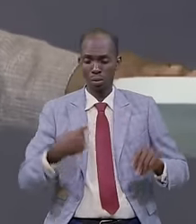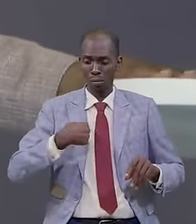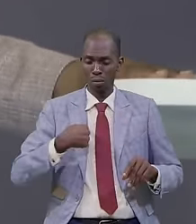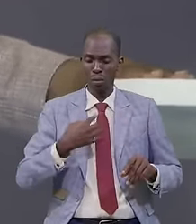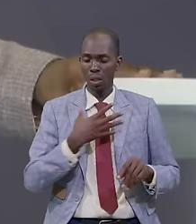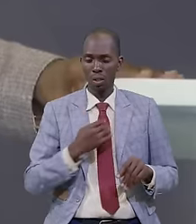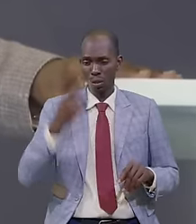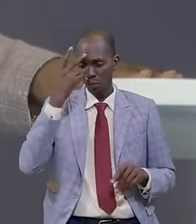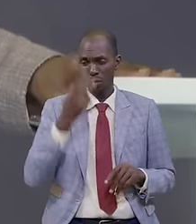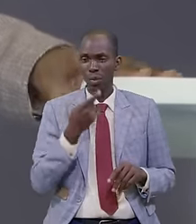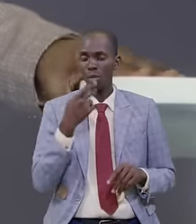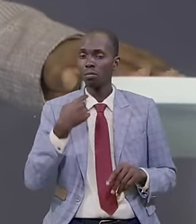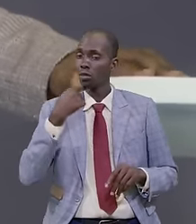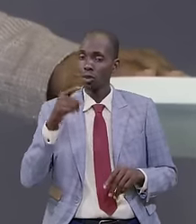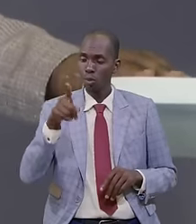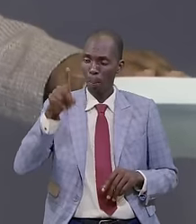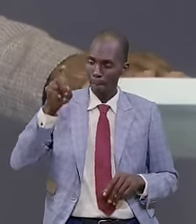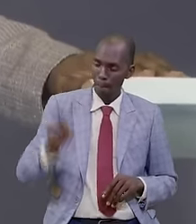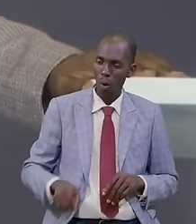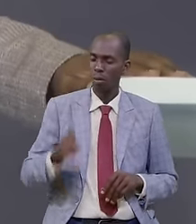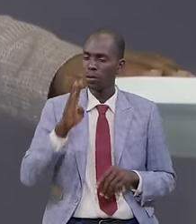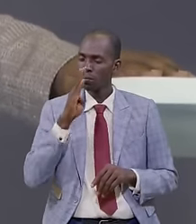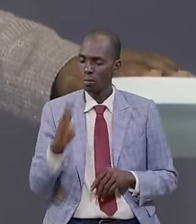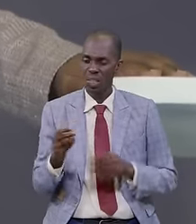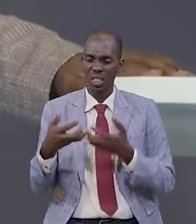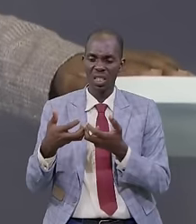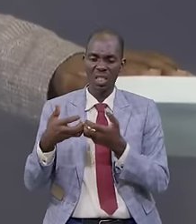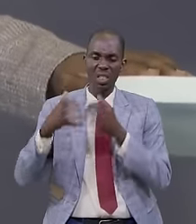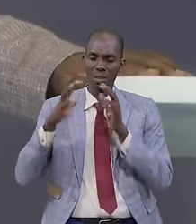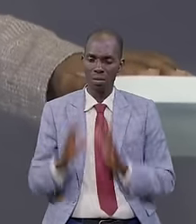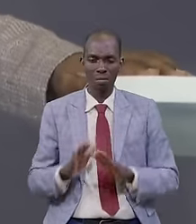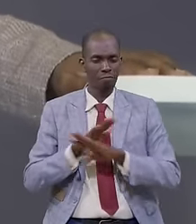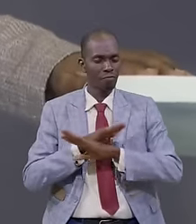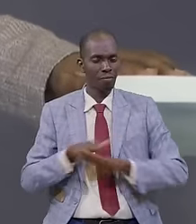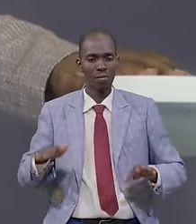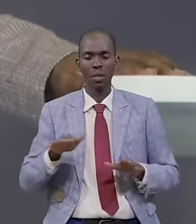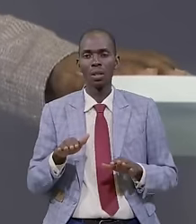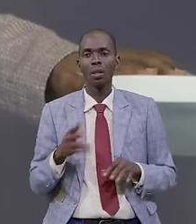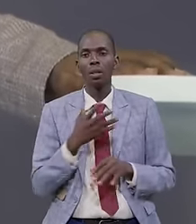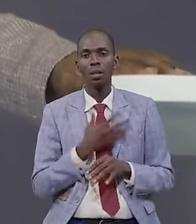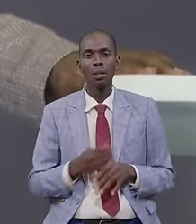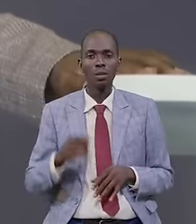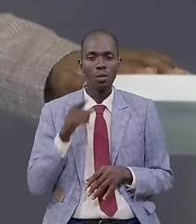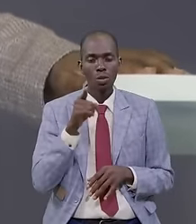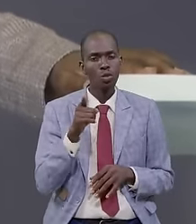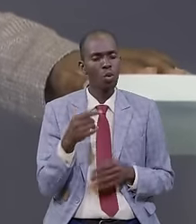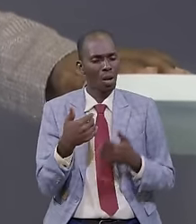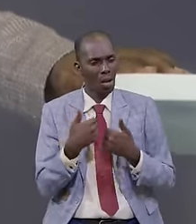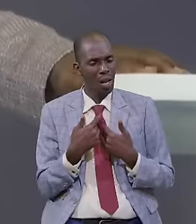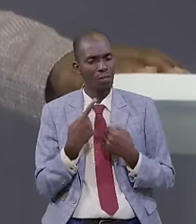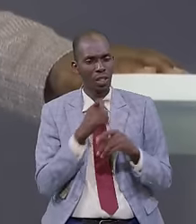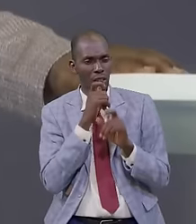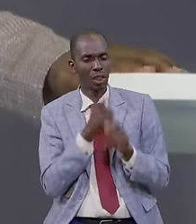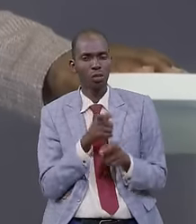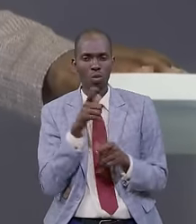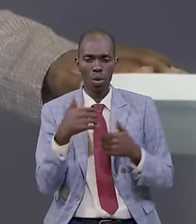you must be an engineer. And yet your heart, the gift, the